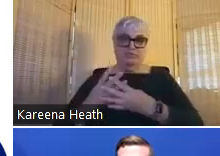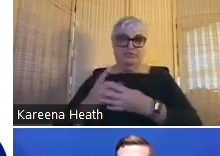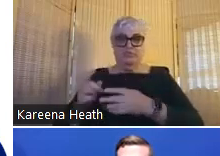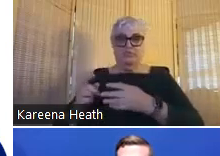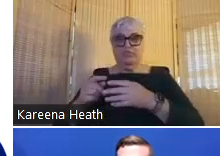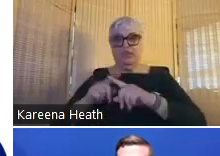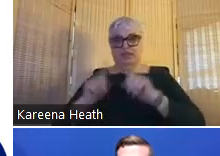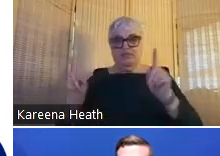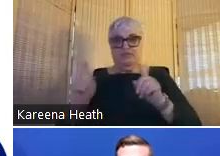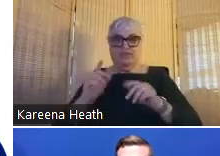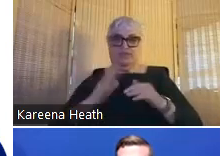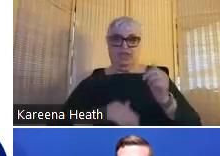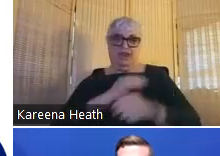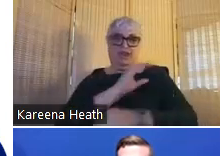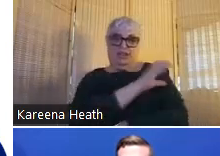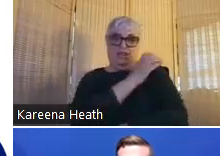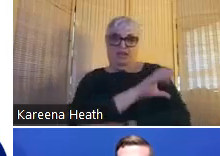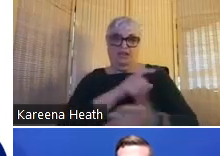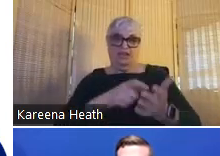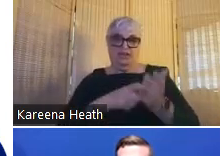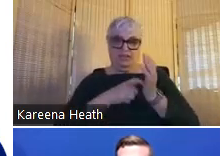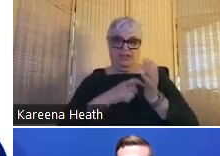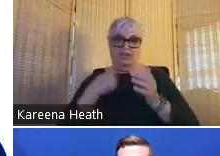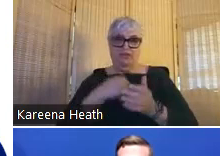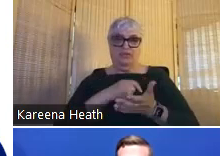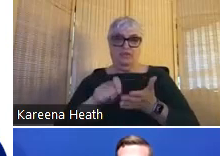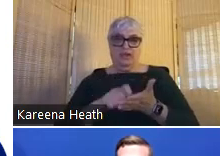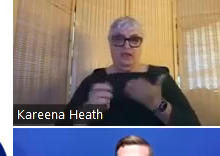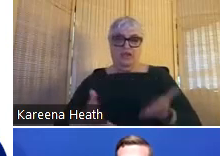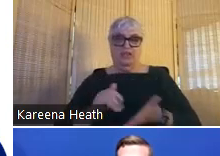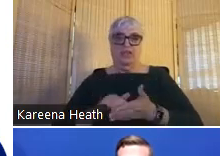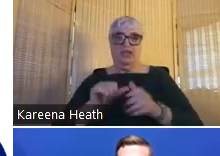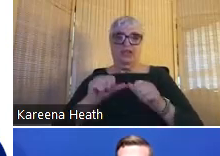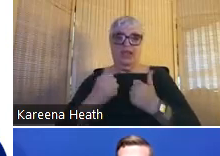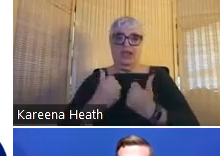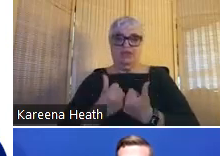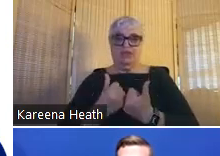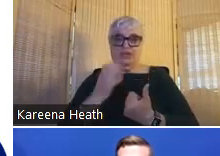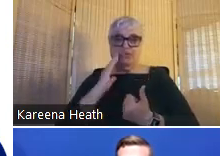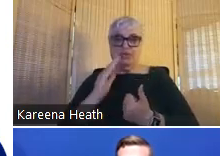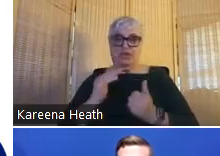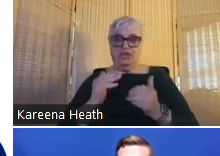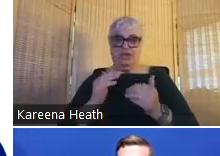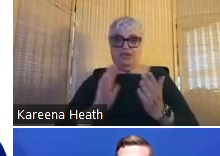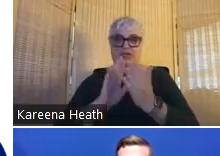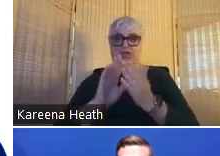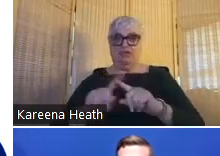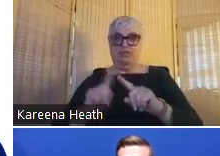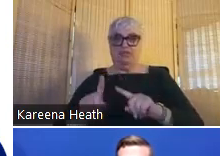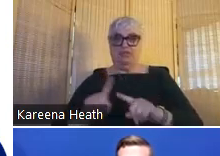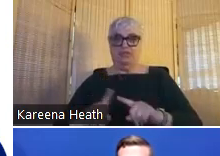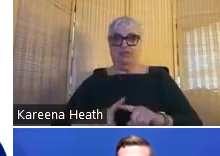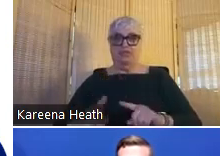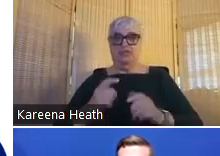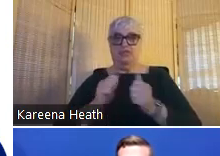clinical necessity. And so the standard that we've written in here is that the agency is to address those differences identified directly with